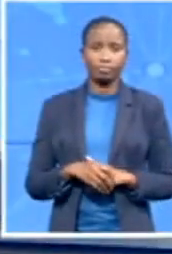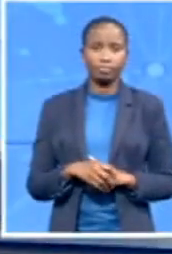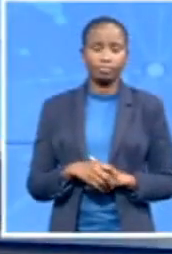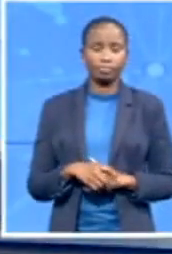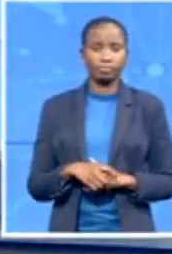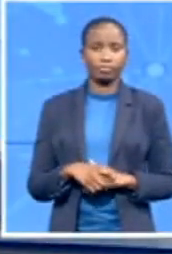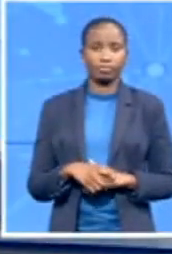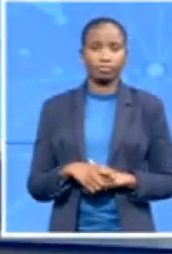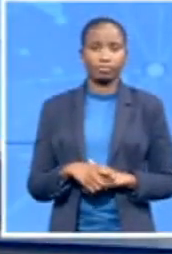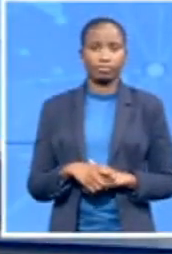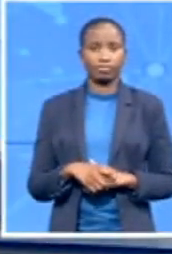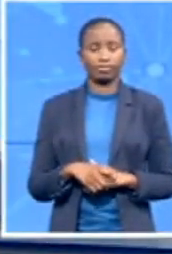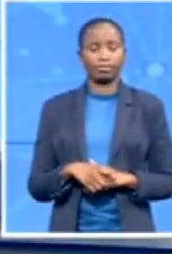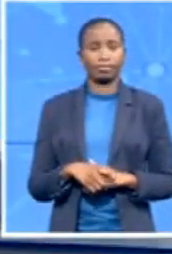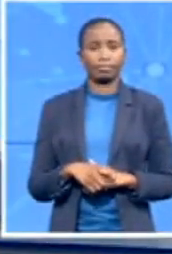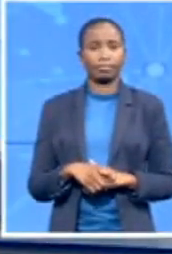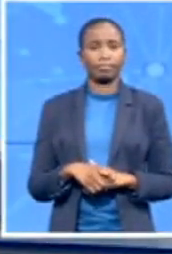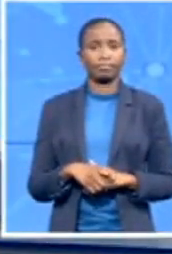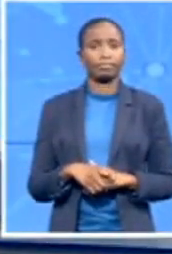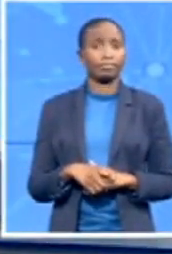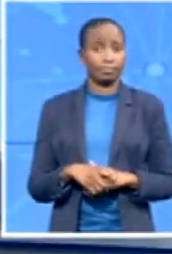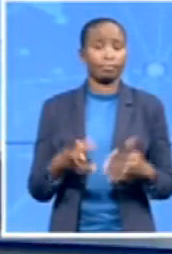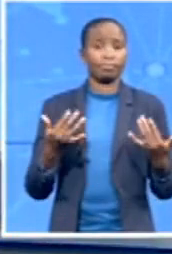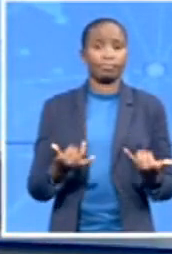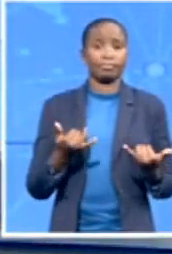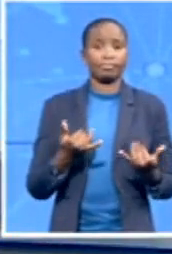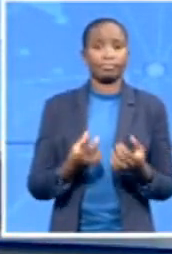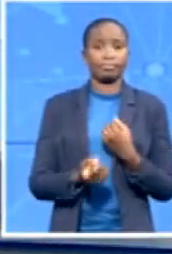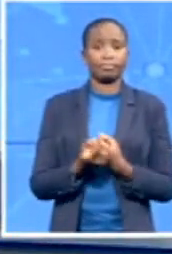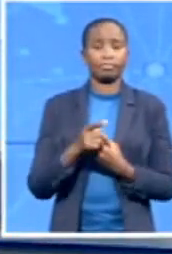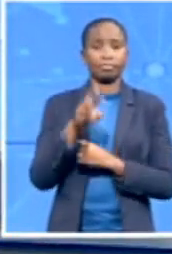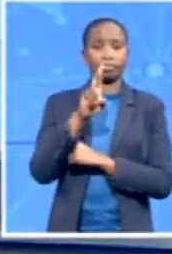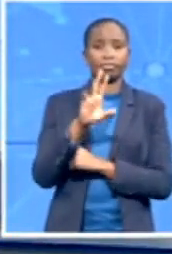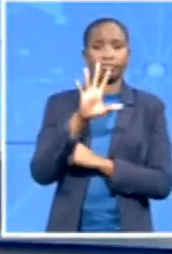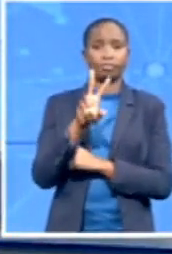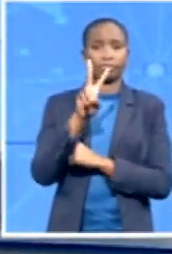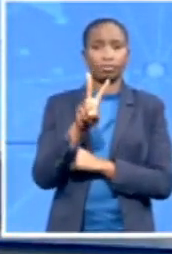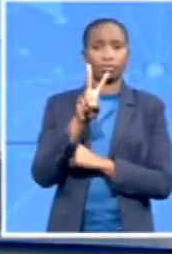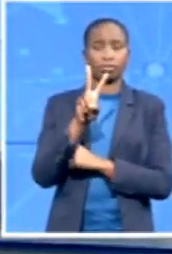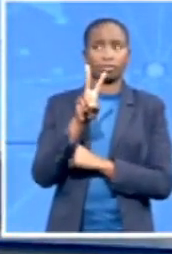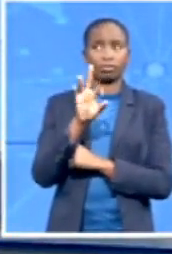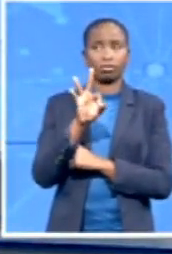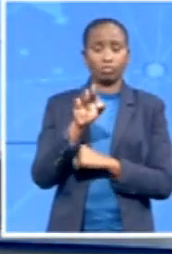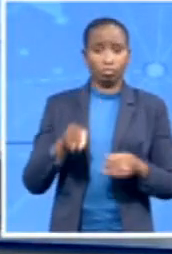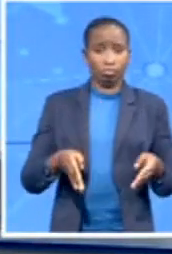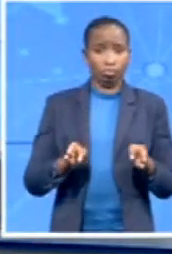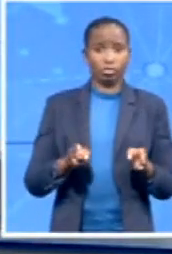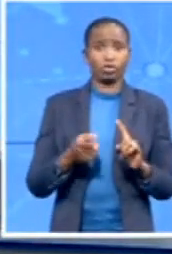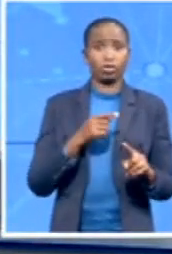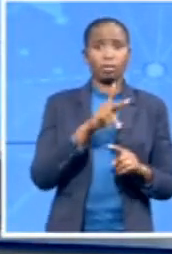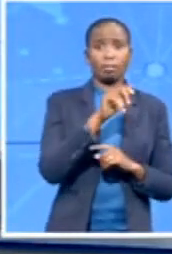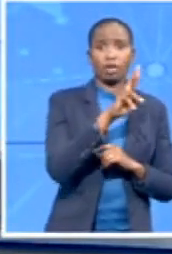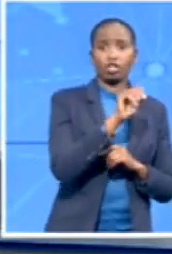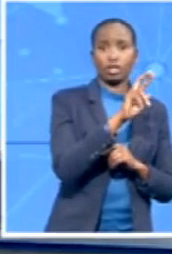Today we look at the shabby state of the R523 road between Paradise and Sibasa. Built in 1988,